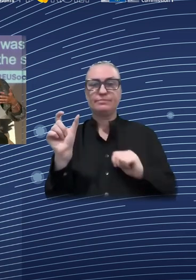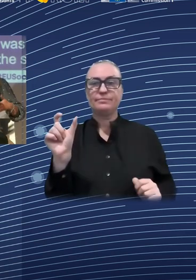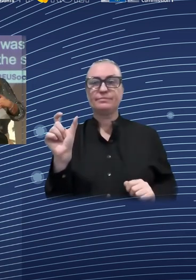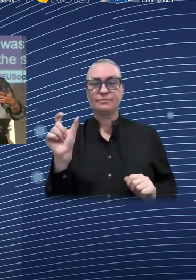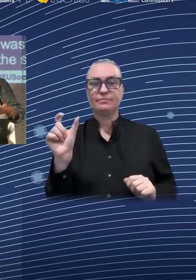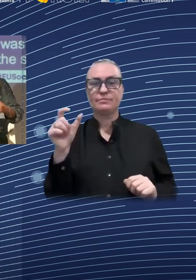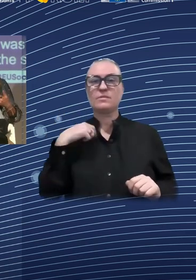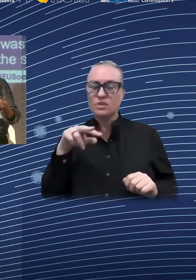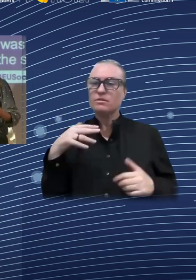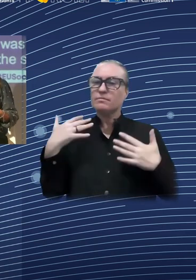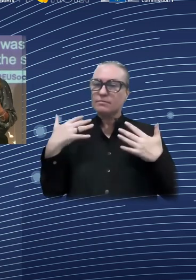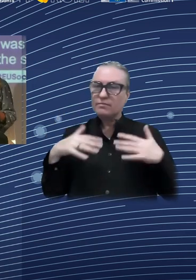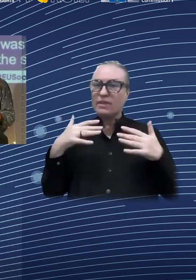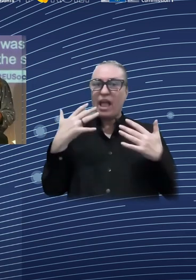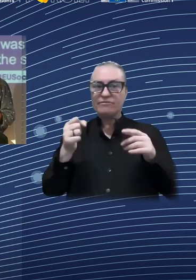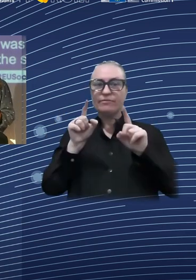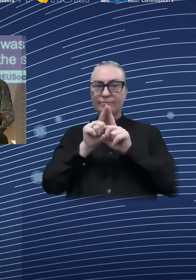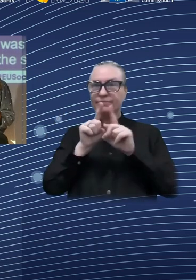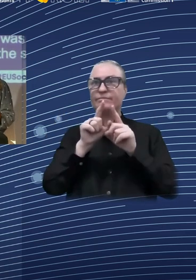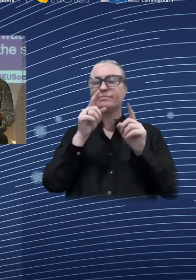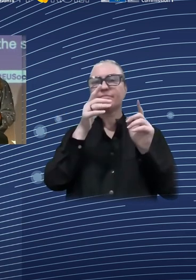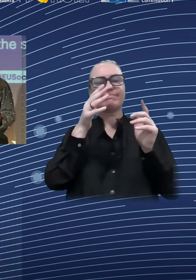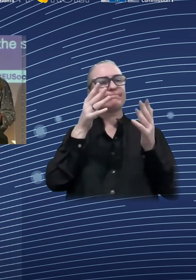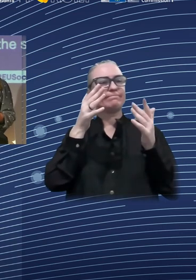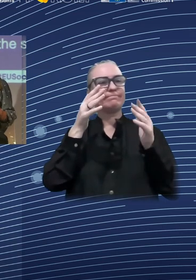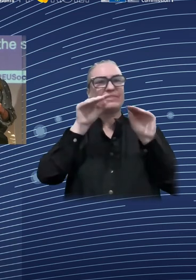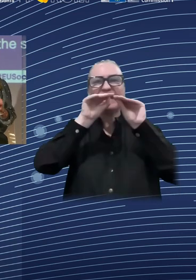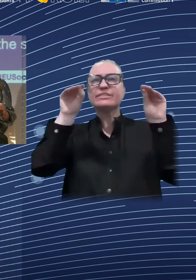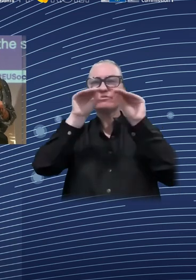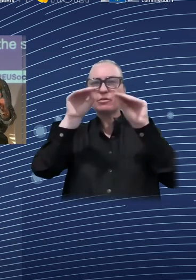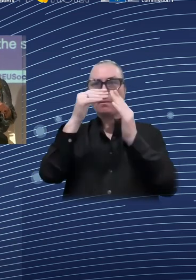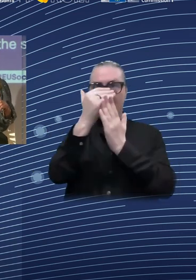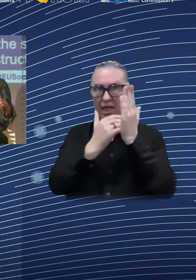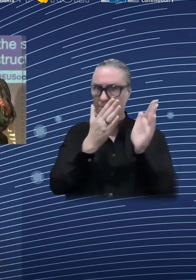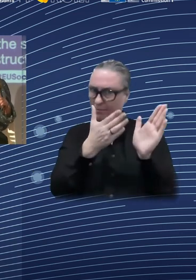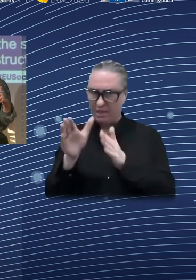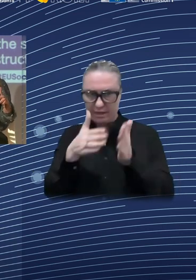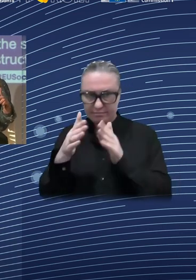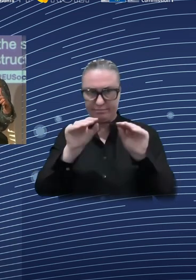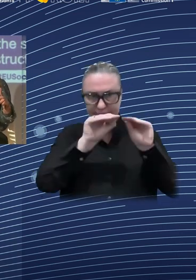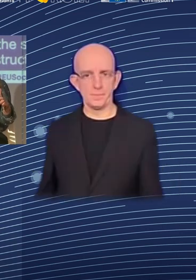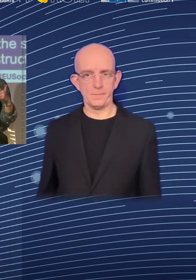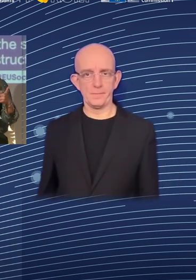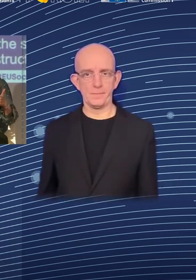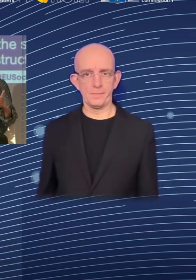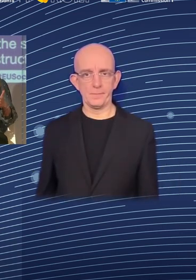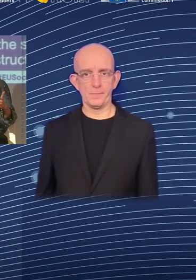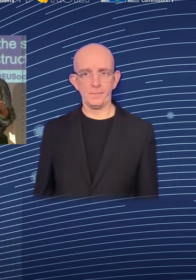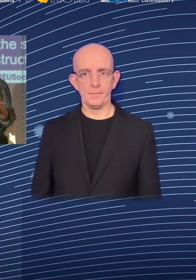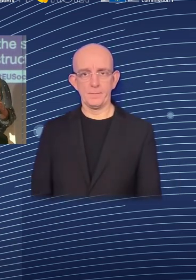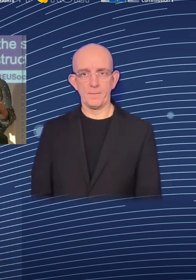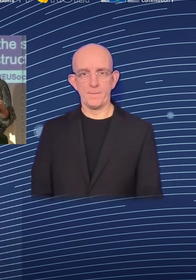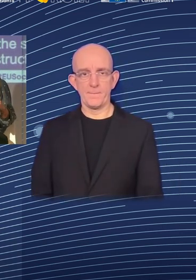into creative, constructivist ways. And I think it happened, but then when Corona